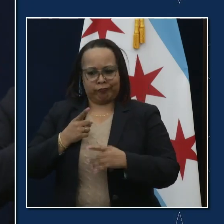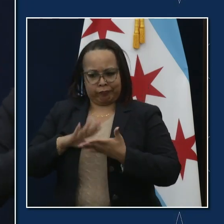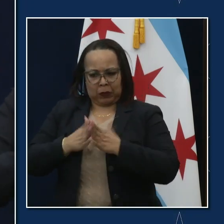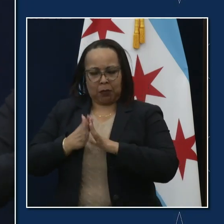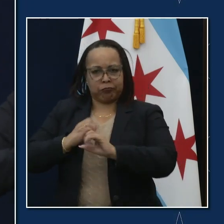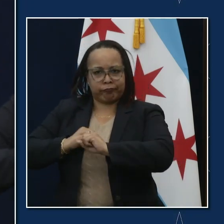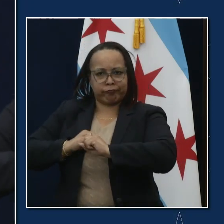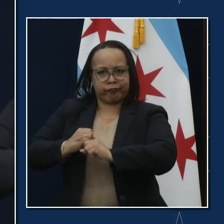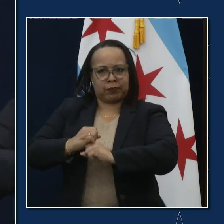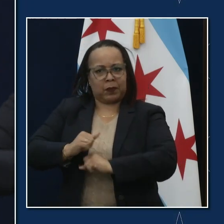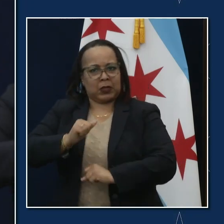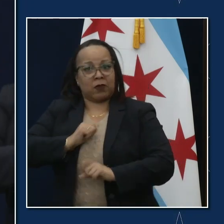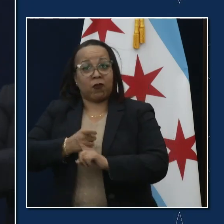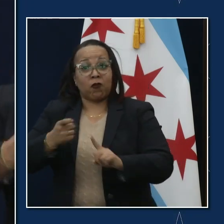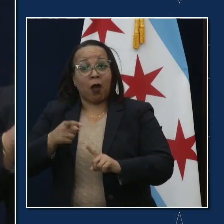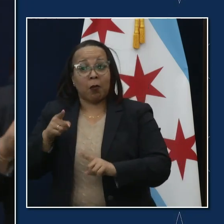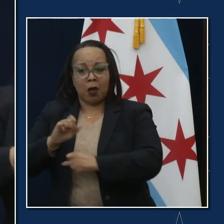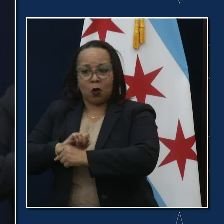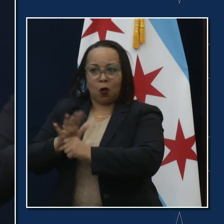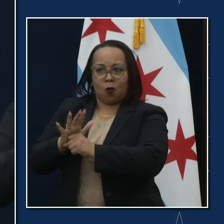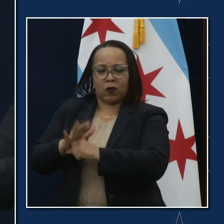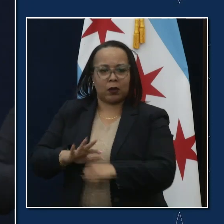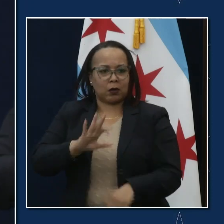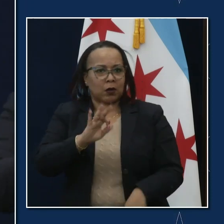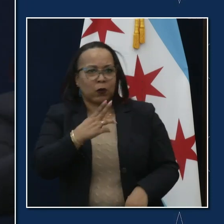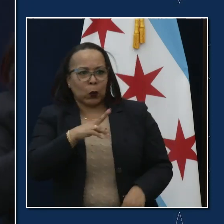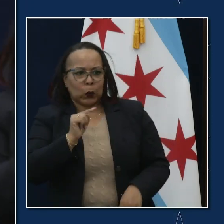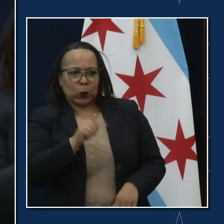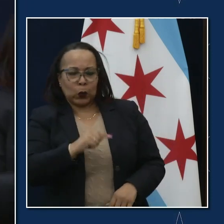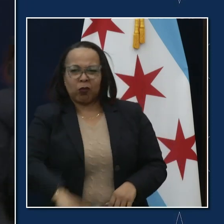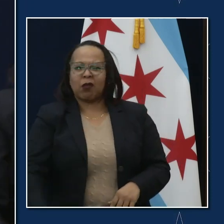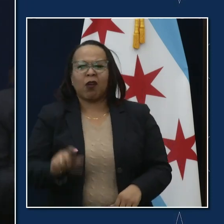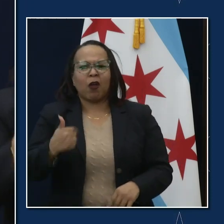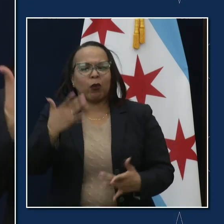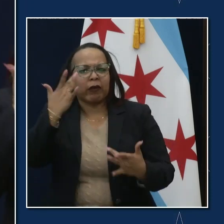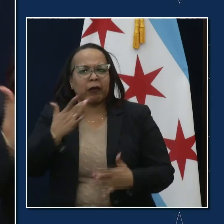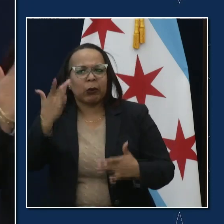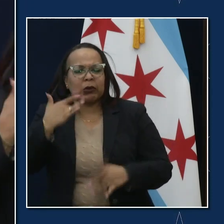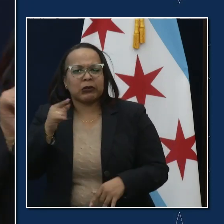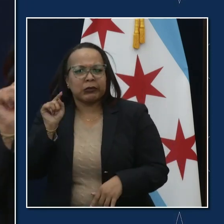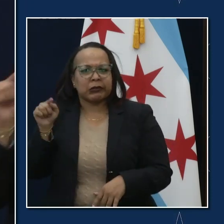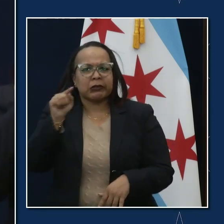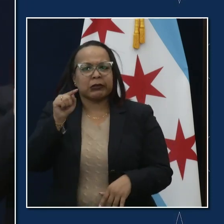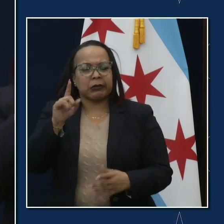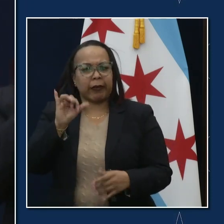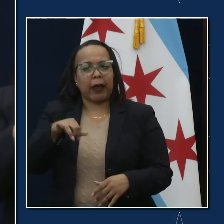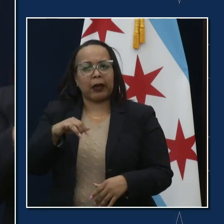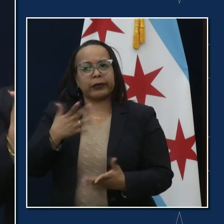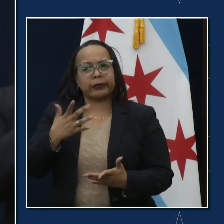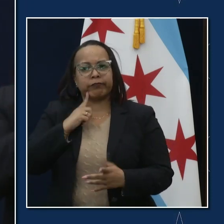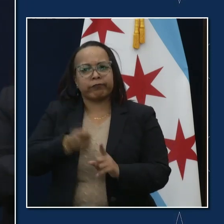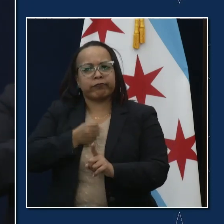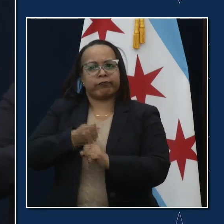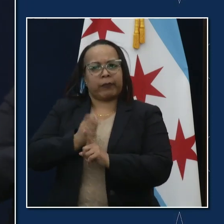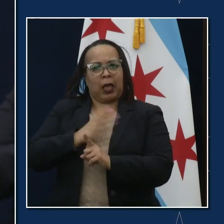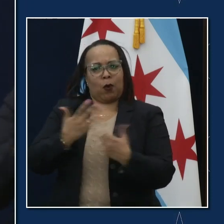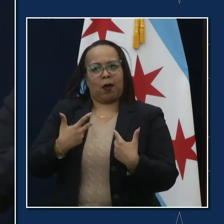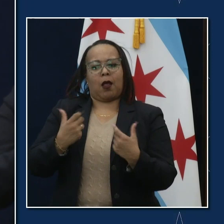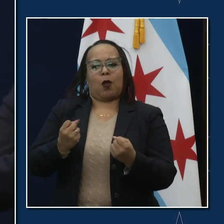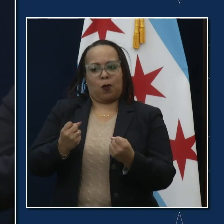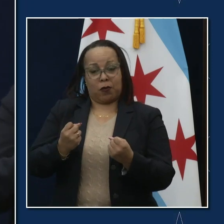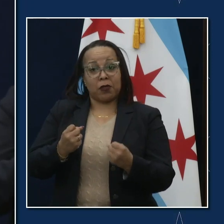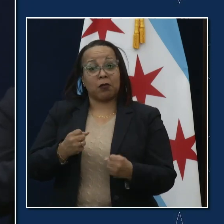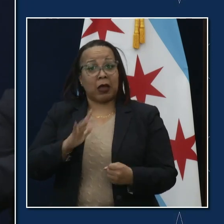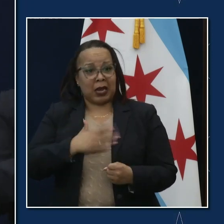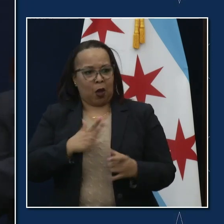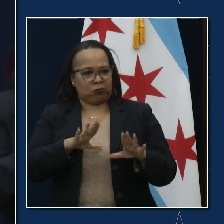protecting ourselves from COVID, from the flu, and other illnesses ultimately that affect our health and well-being and